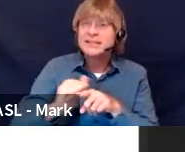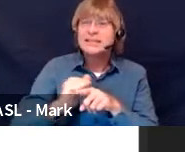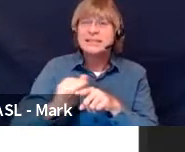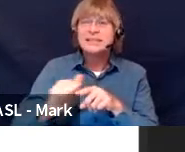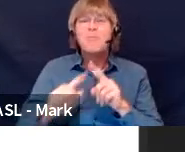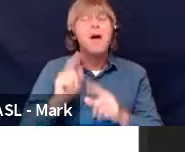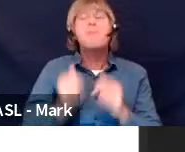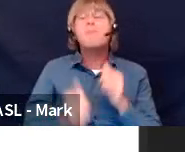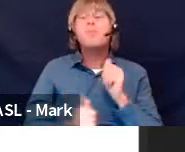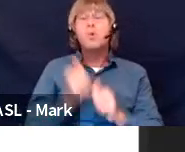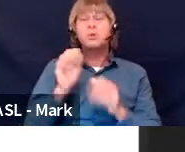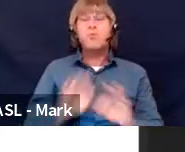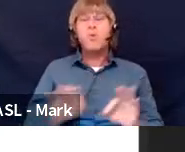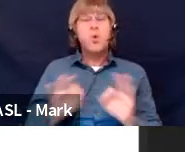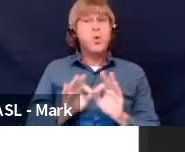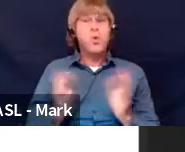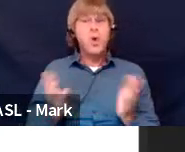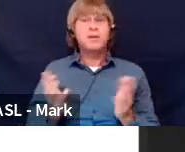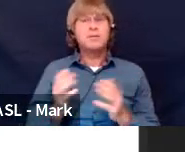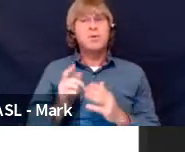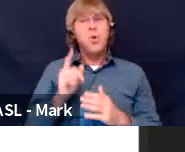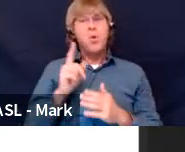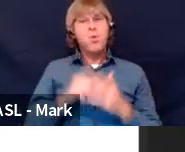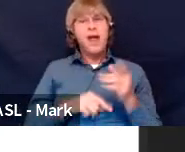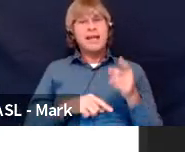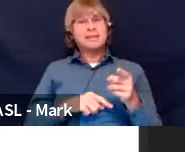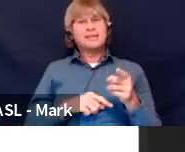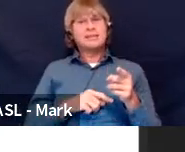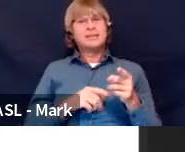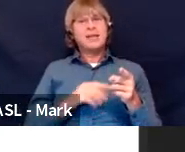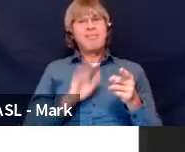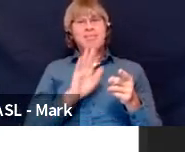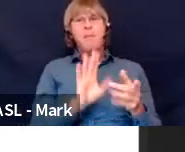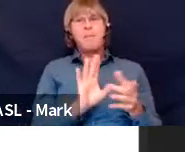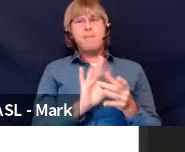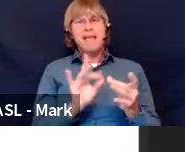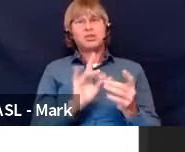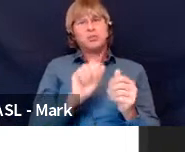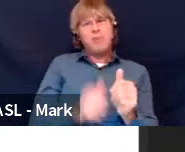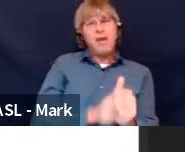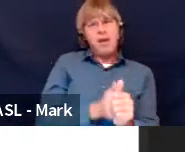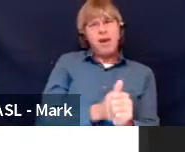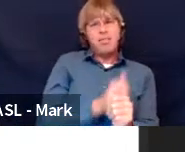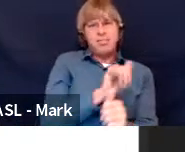the most important thing was what it was saying and the message behind it.